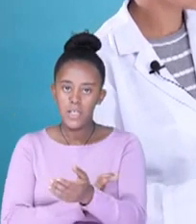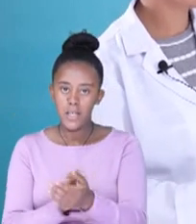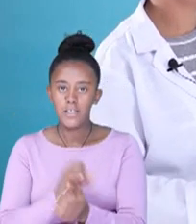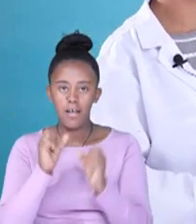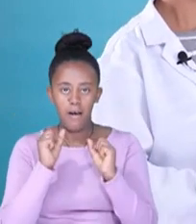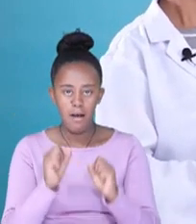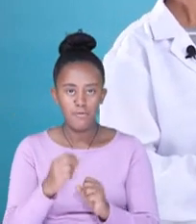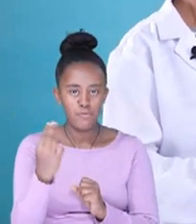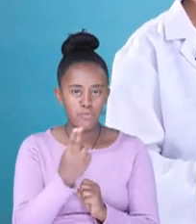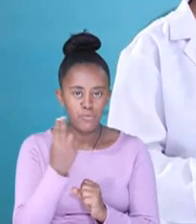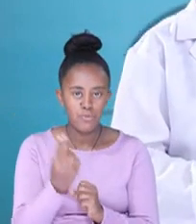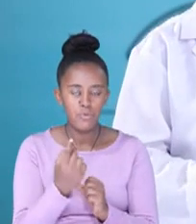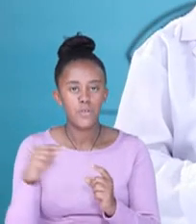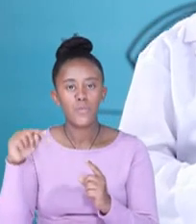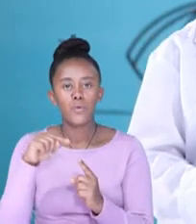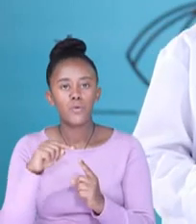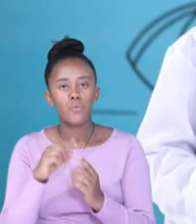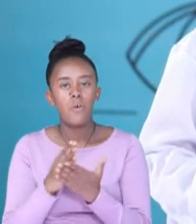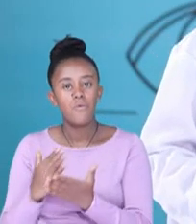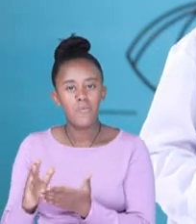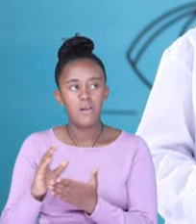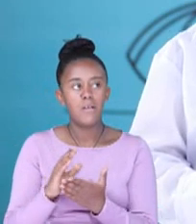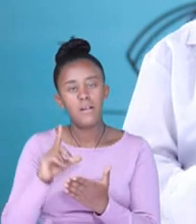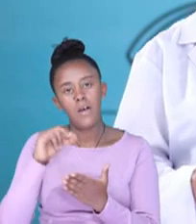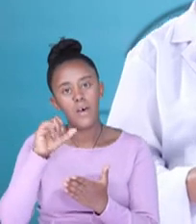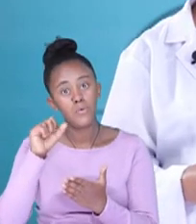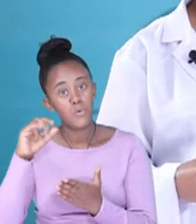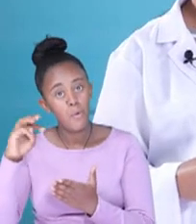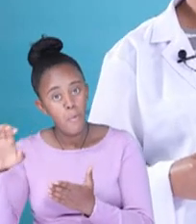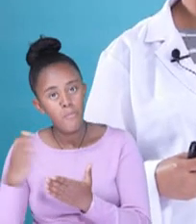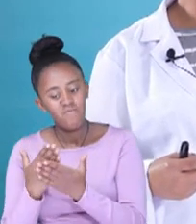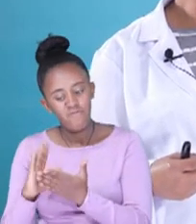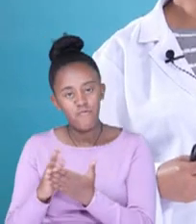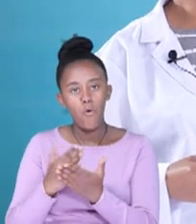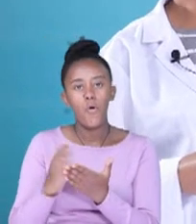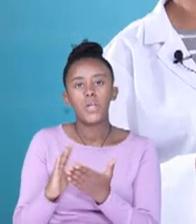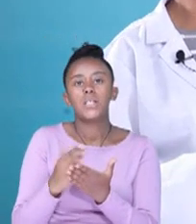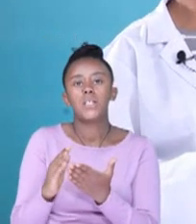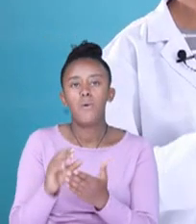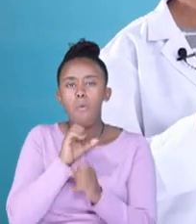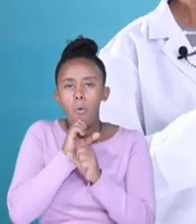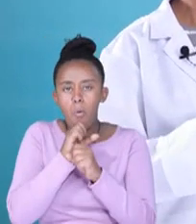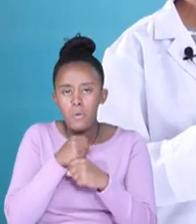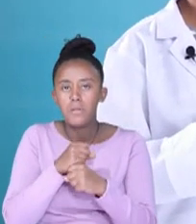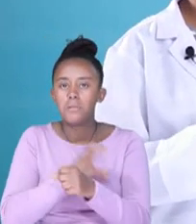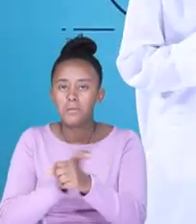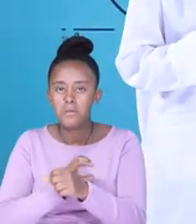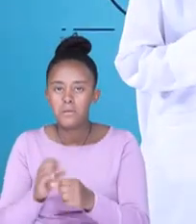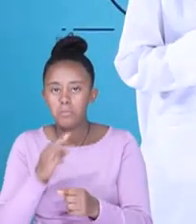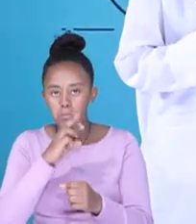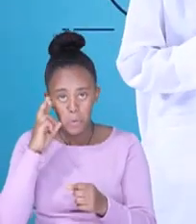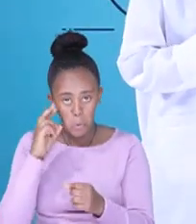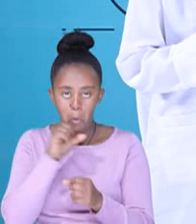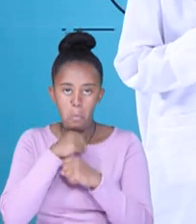use lysosomes to avoid old organelles. This has importance because if the